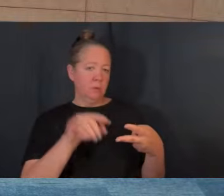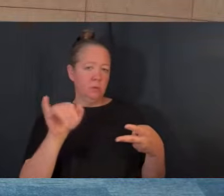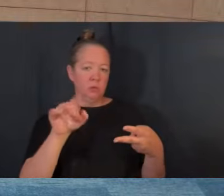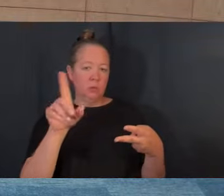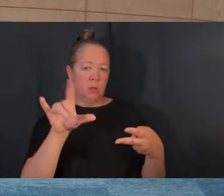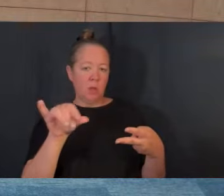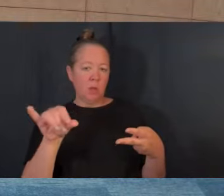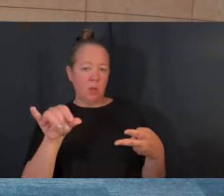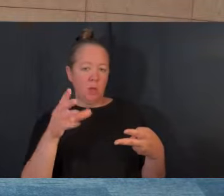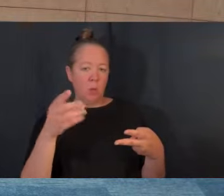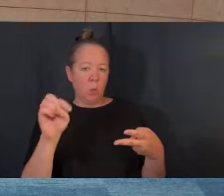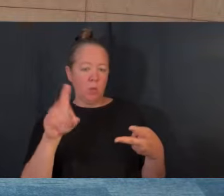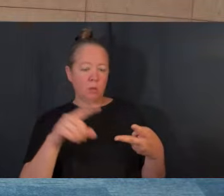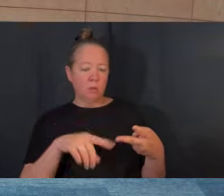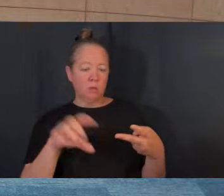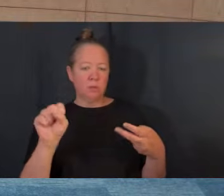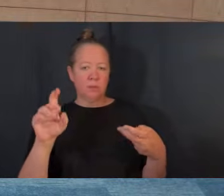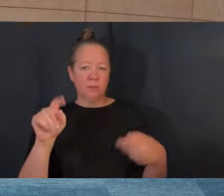and talk to us about that.